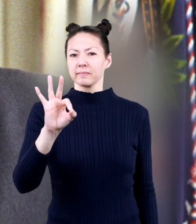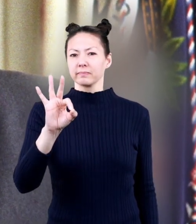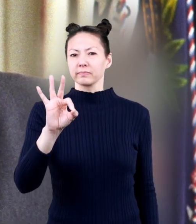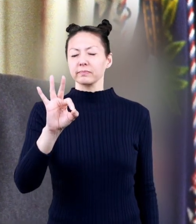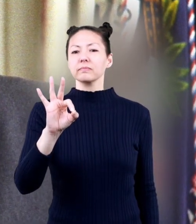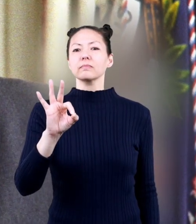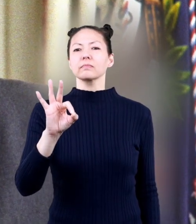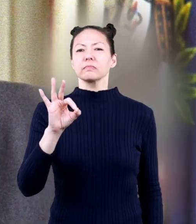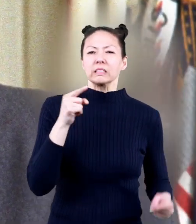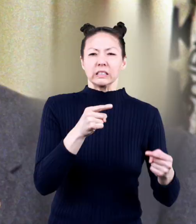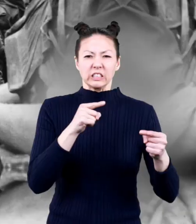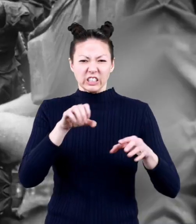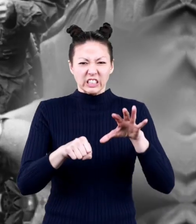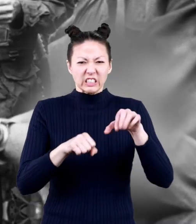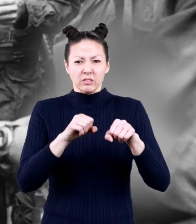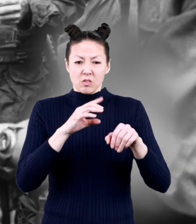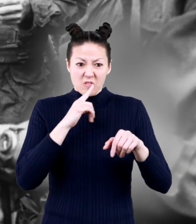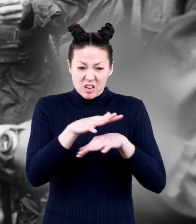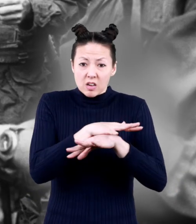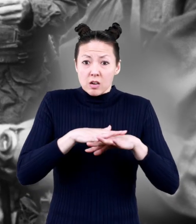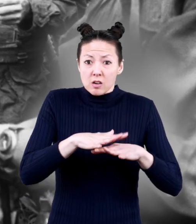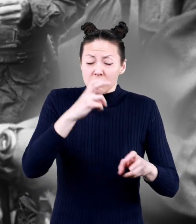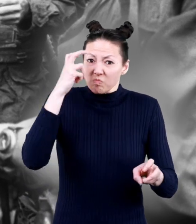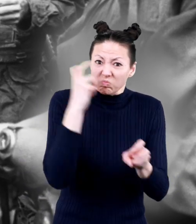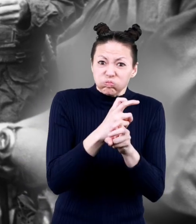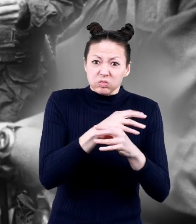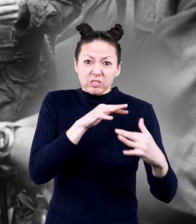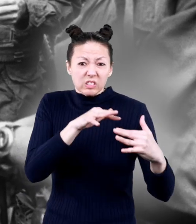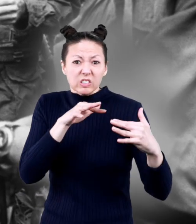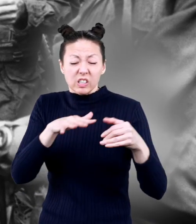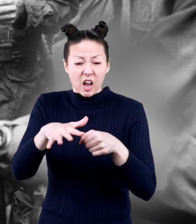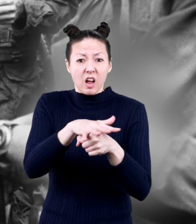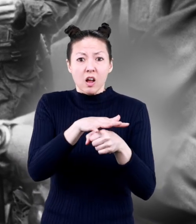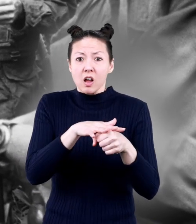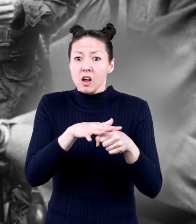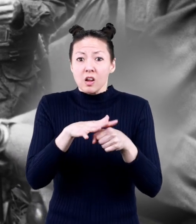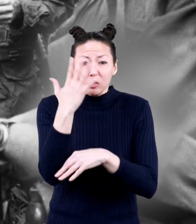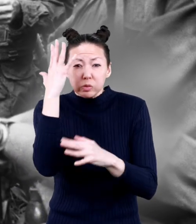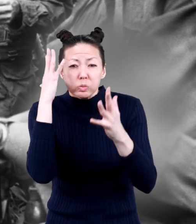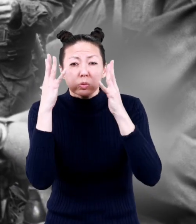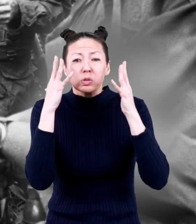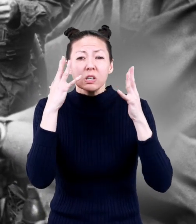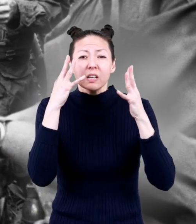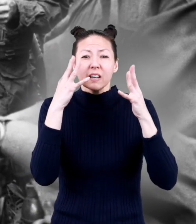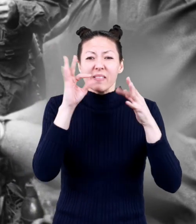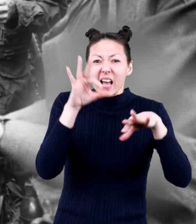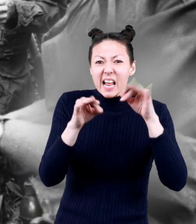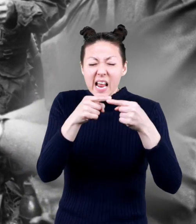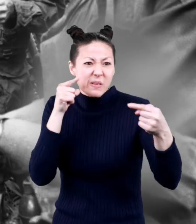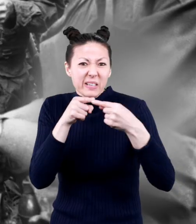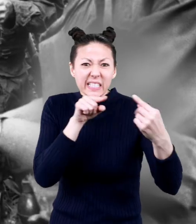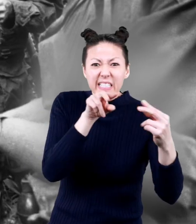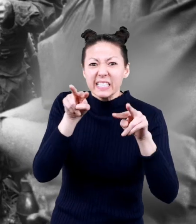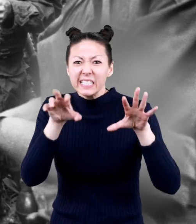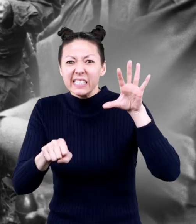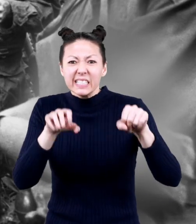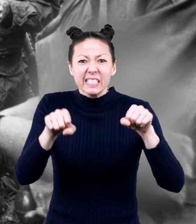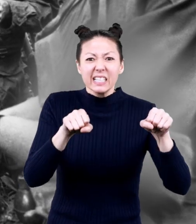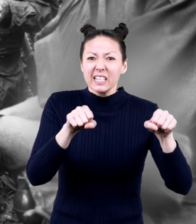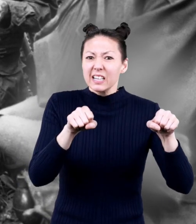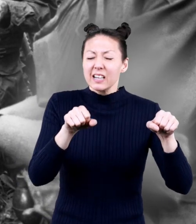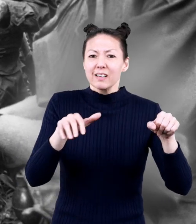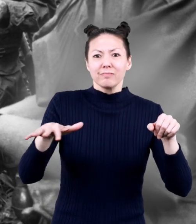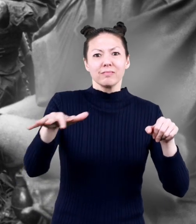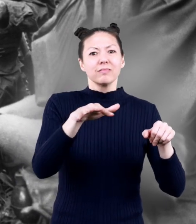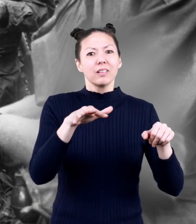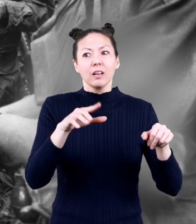and 1969. The rugged terrain was a very difficult place to fight, to find the enemy, and to determine